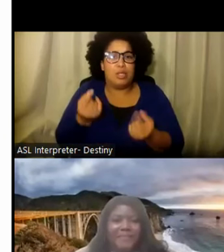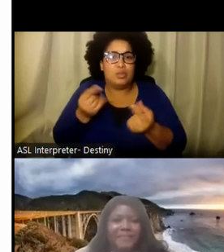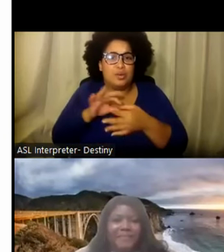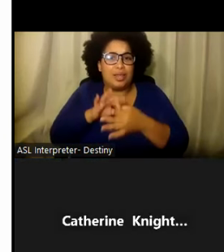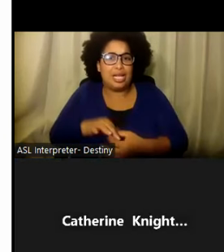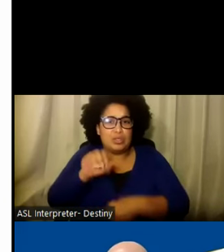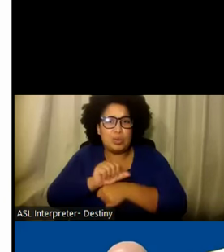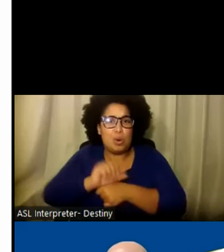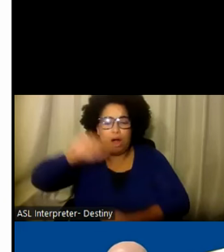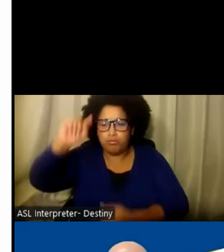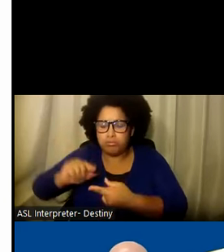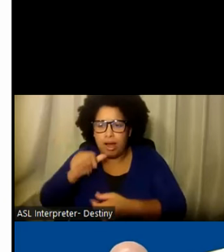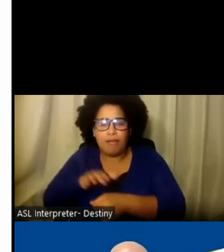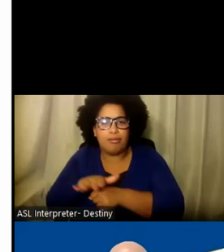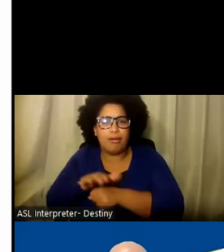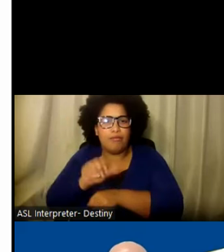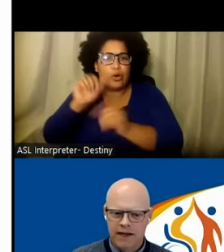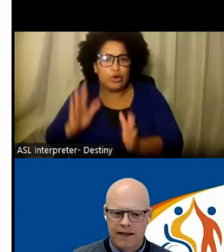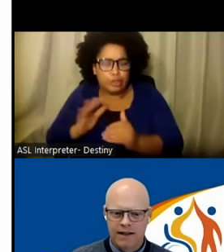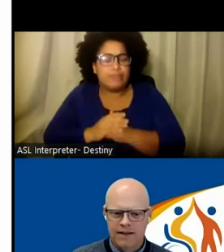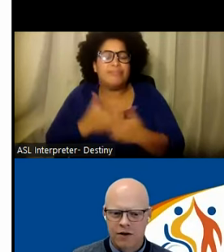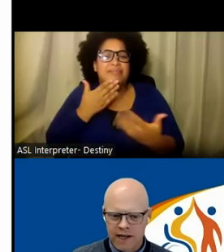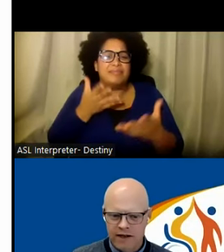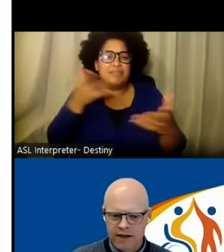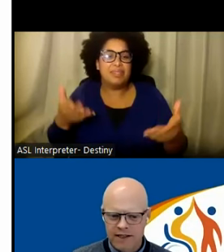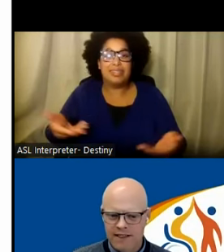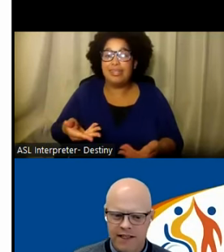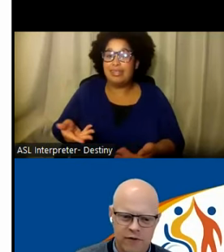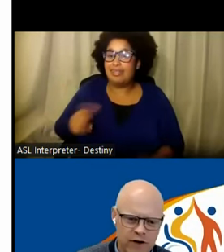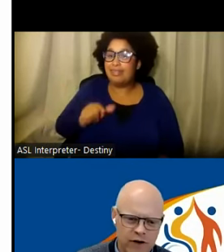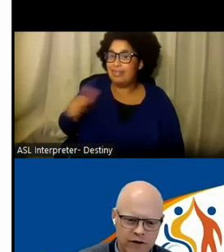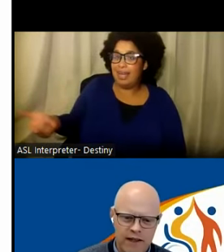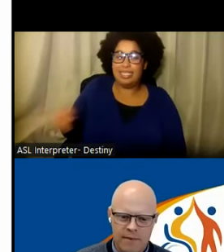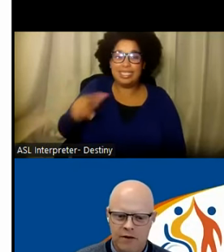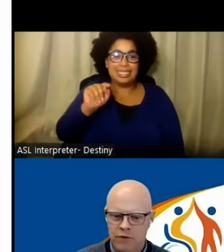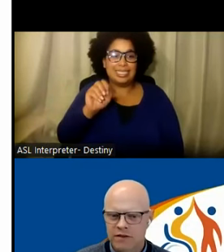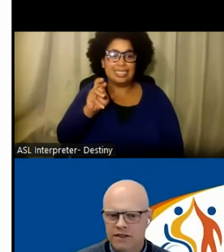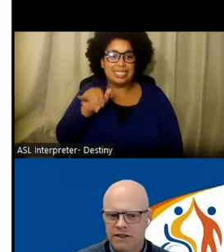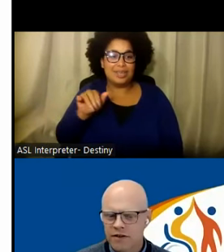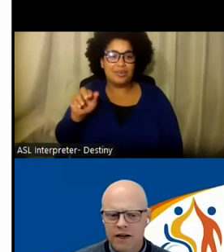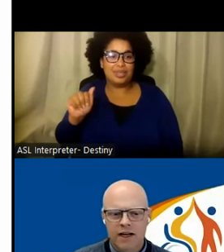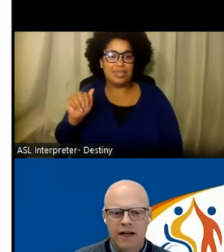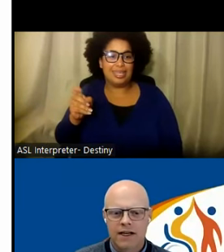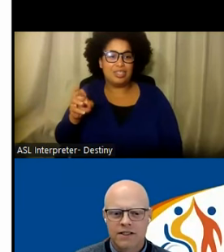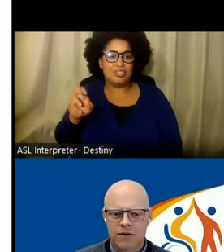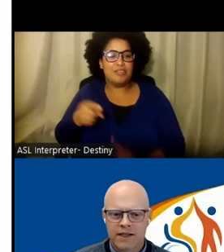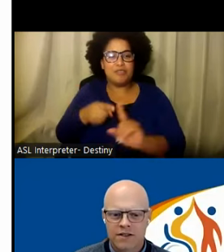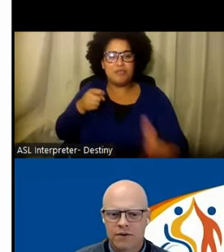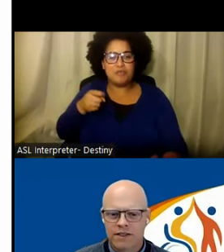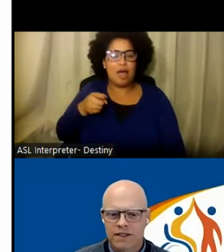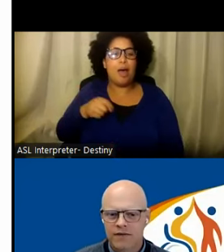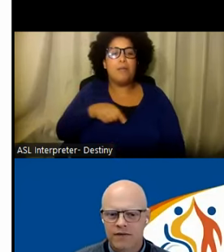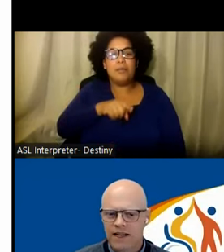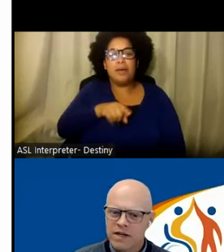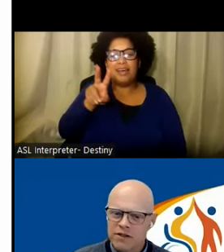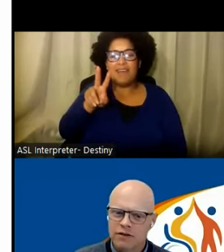And next up, we are joined by Tony Anderson, the Executive Director of the Valley Mountain Regional Center. Tony is